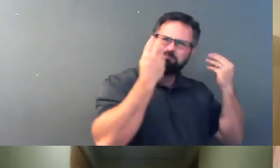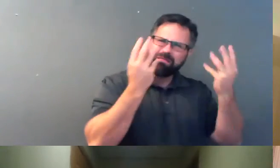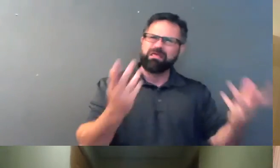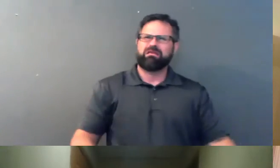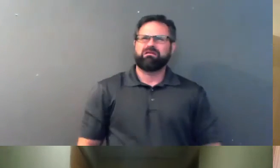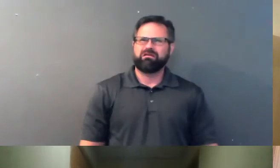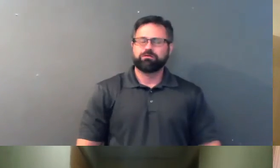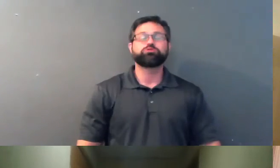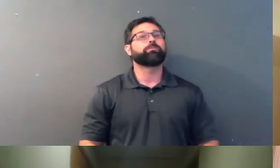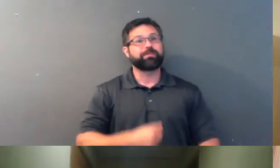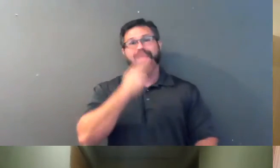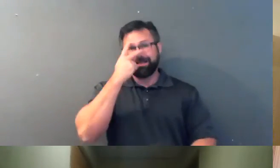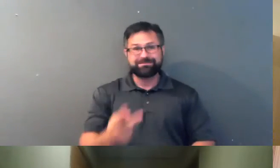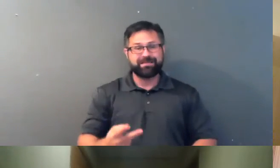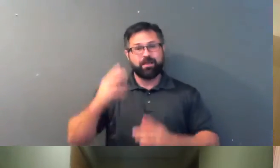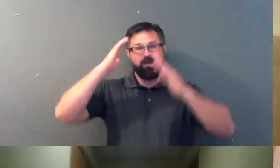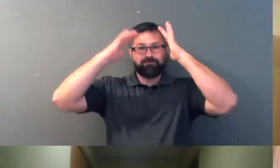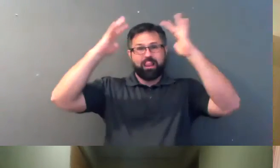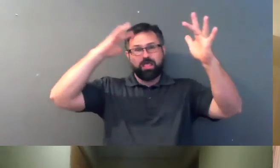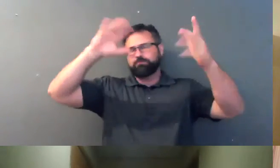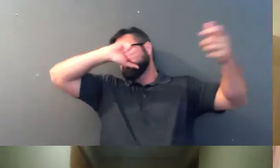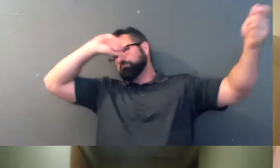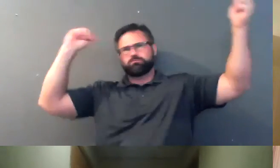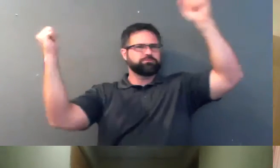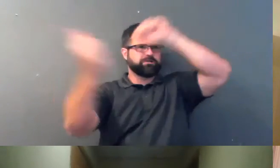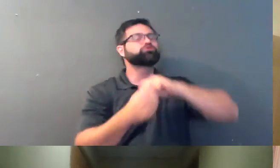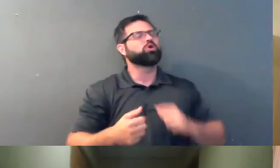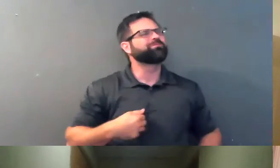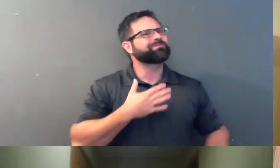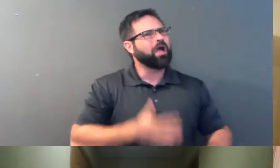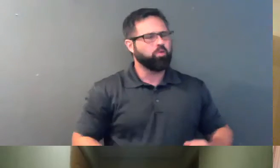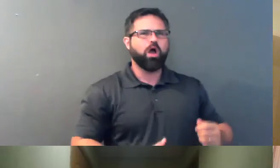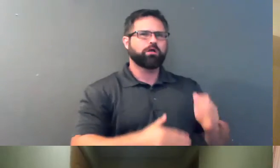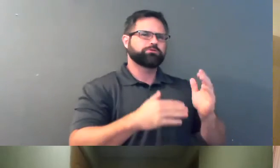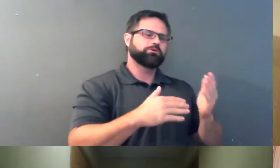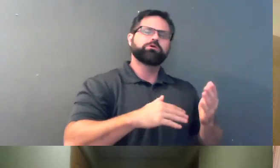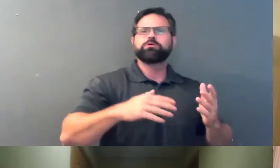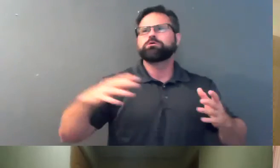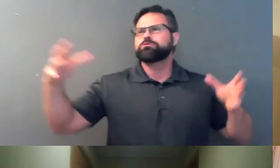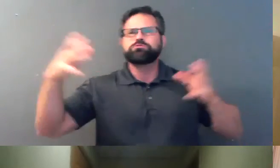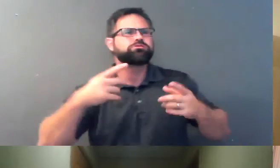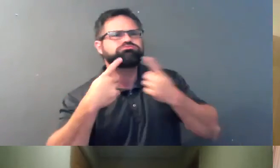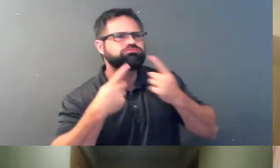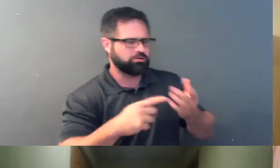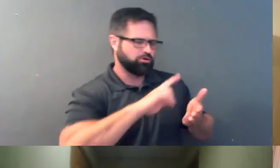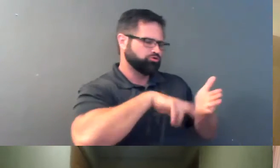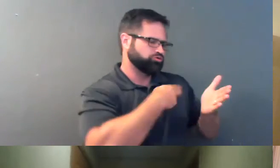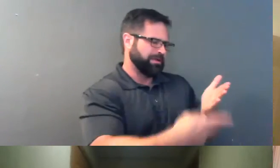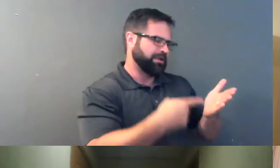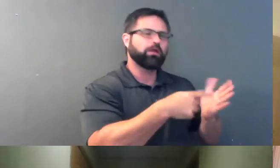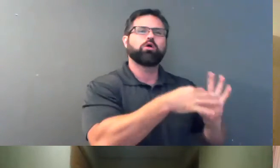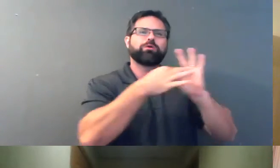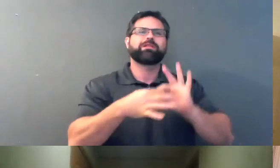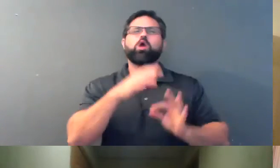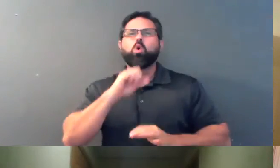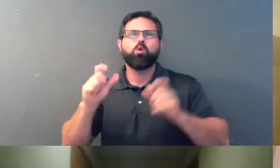come around to drafting the Treaty on the Rights of Older People, I would certainly expect to see some equivalent to Article 19